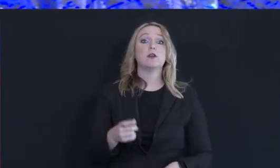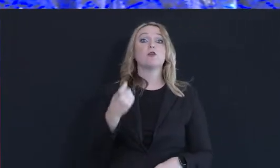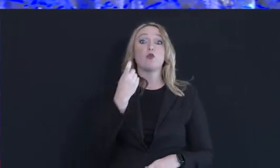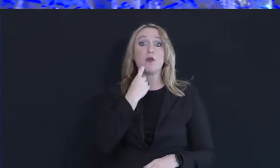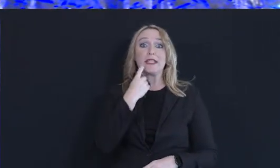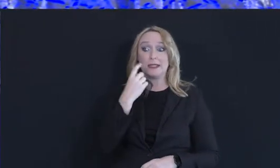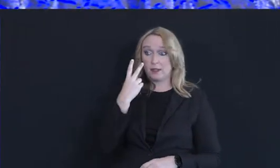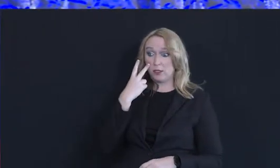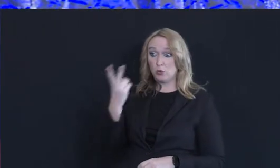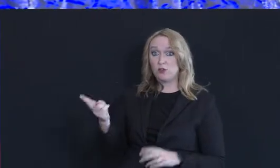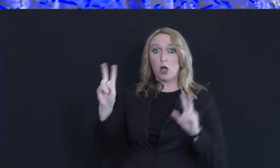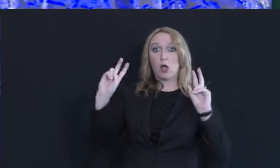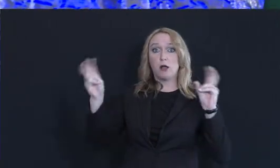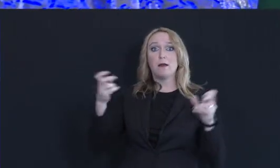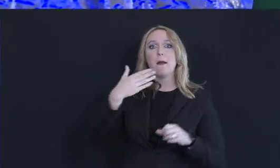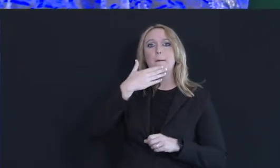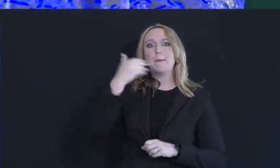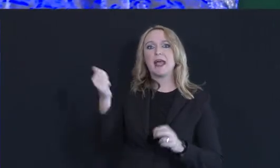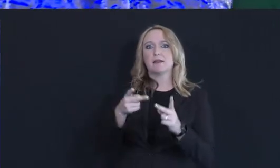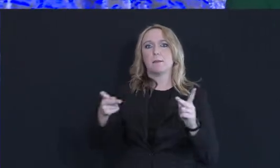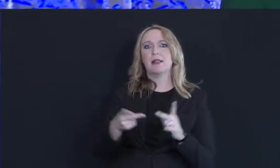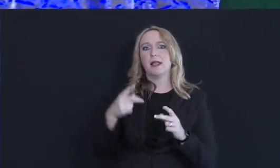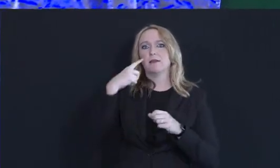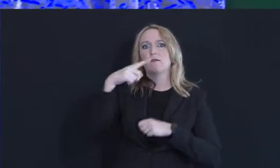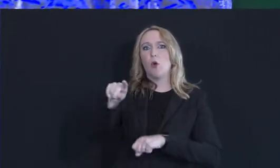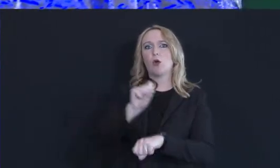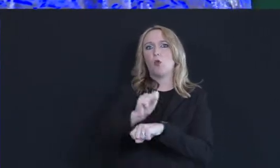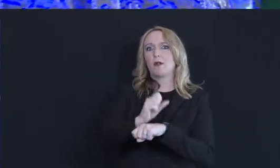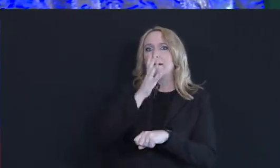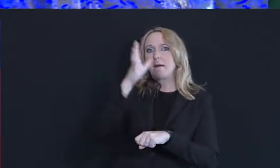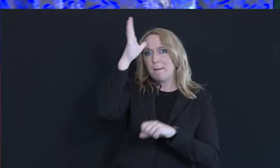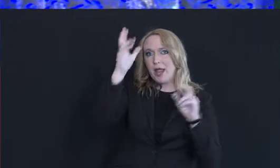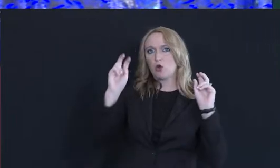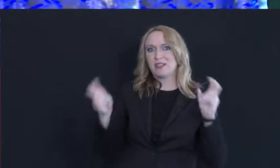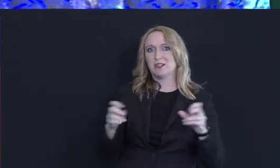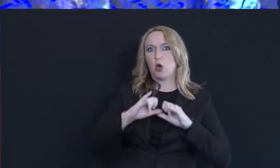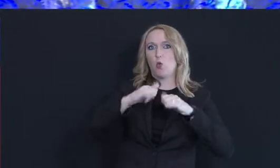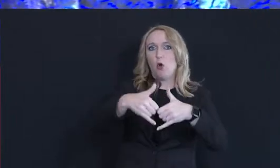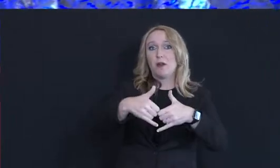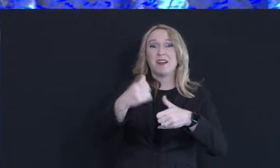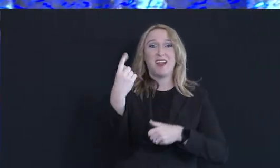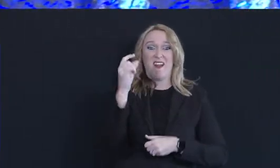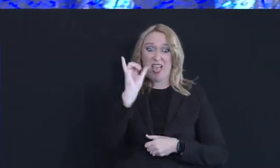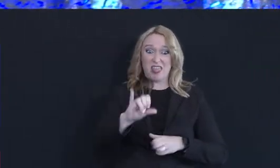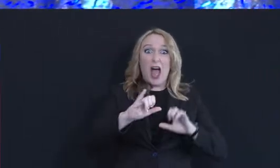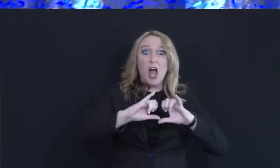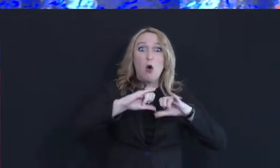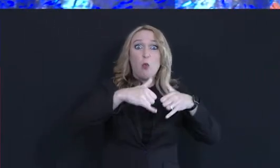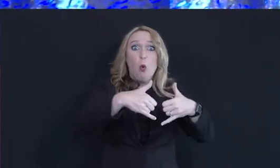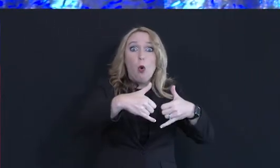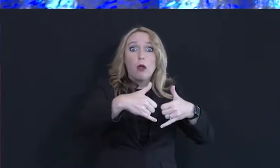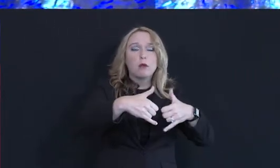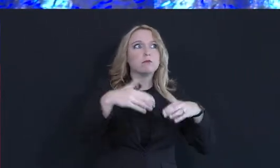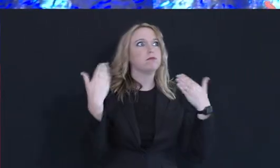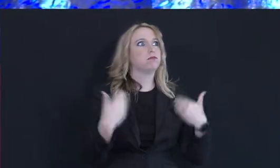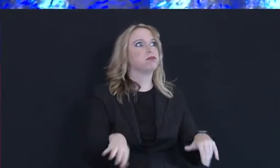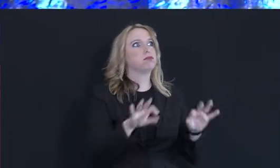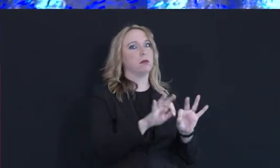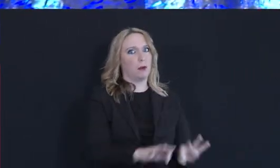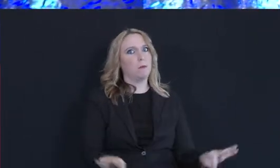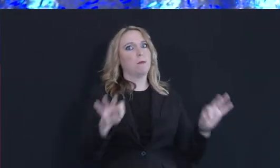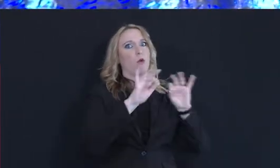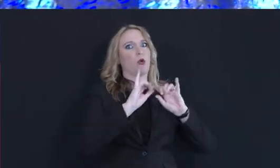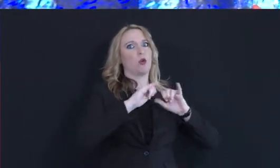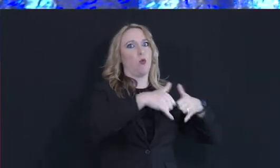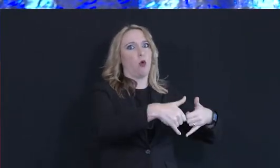parents Awards congratulations to each of these recipients but I'm telling you that's not just another plaque that goes on your wall importantly we understand that